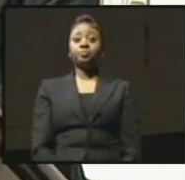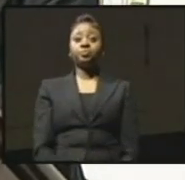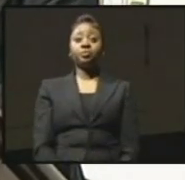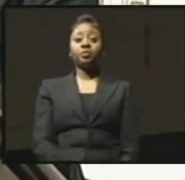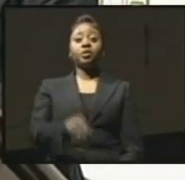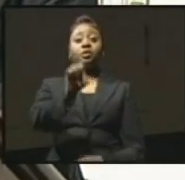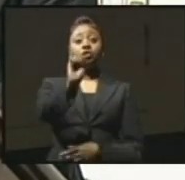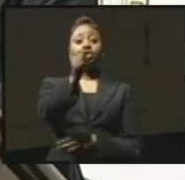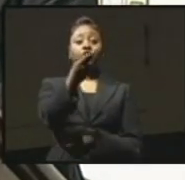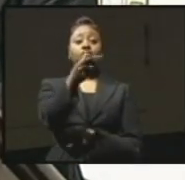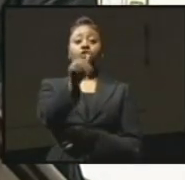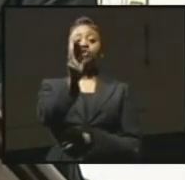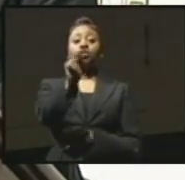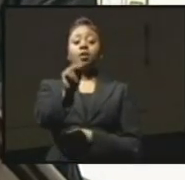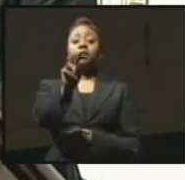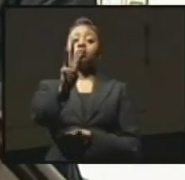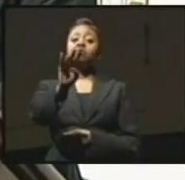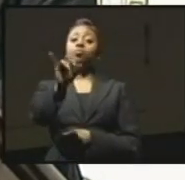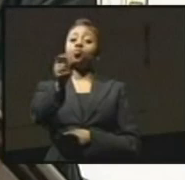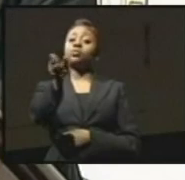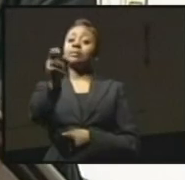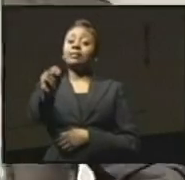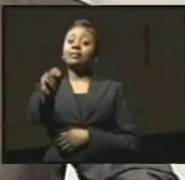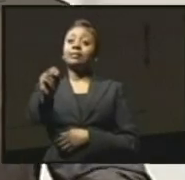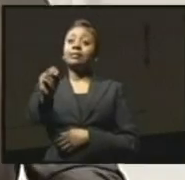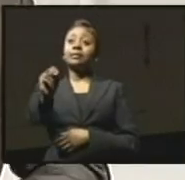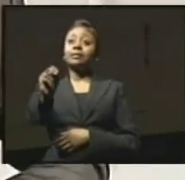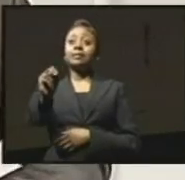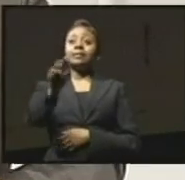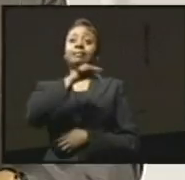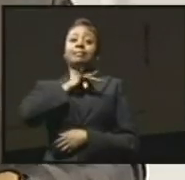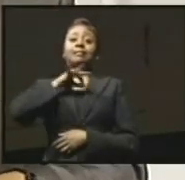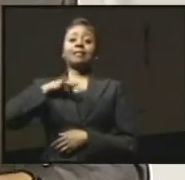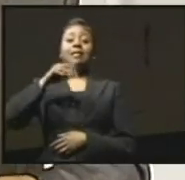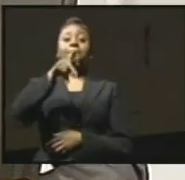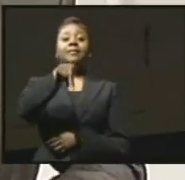Sean Wilson, Chief of Staff, PNC Bank.